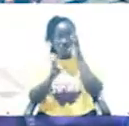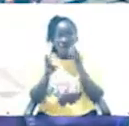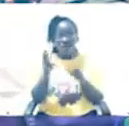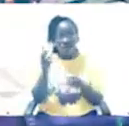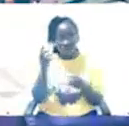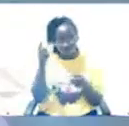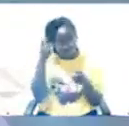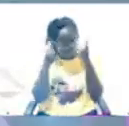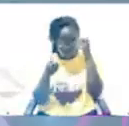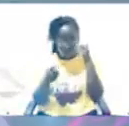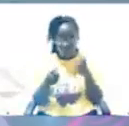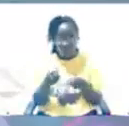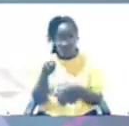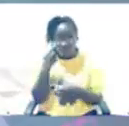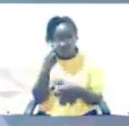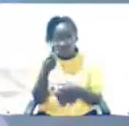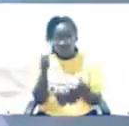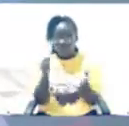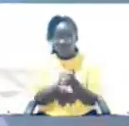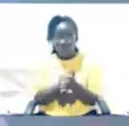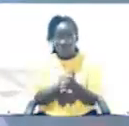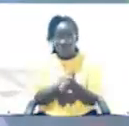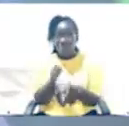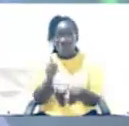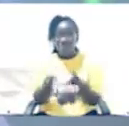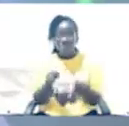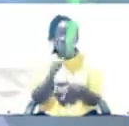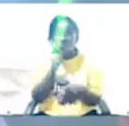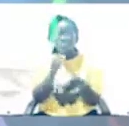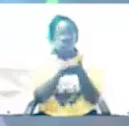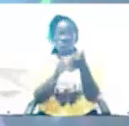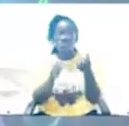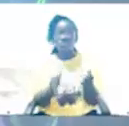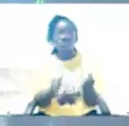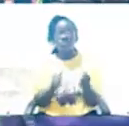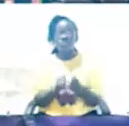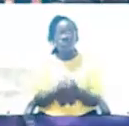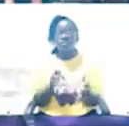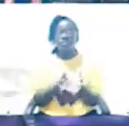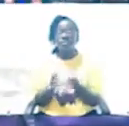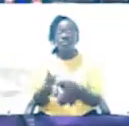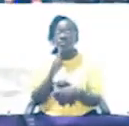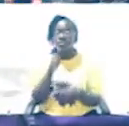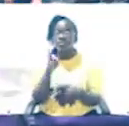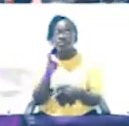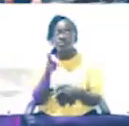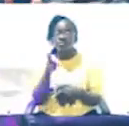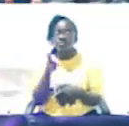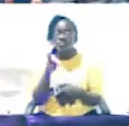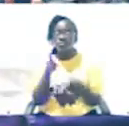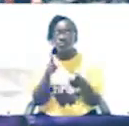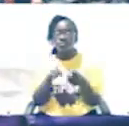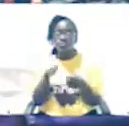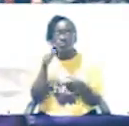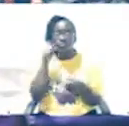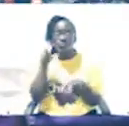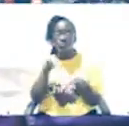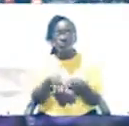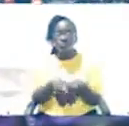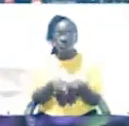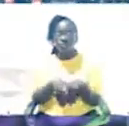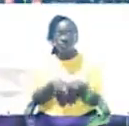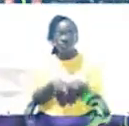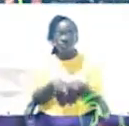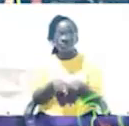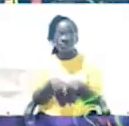that the people does not believe. Oh, send you panin yin ni. Jesus said to her. Yes, catch and say. Listen, Martha. Martha,